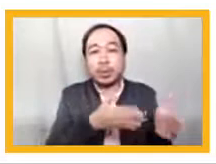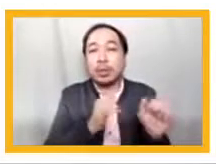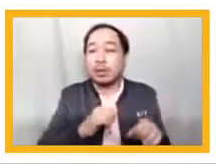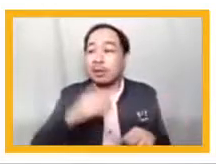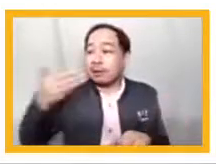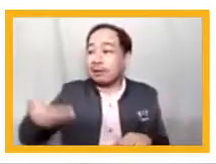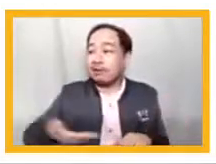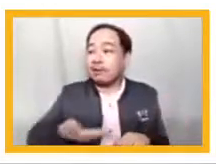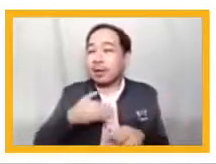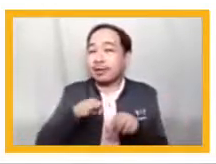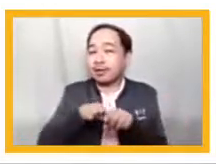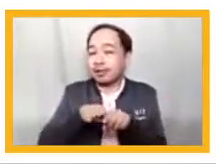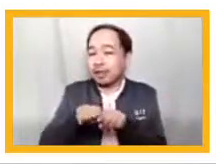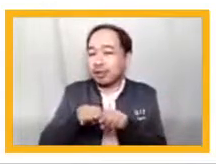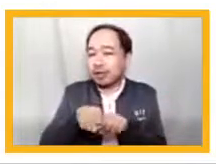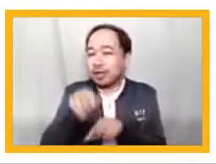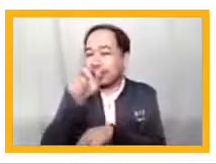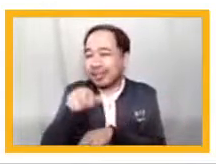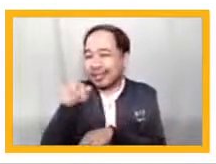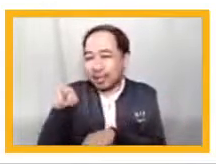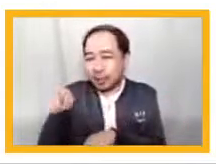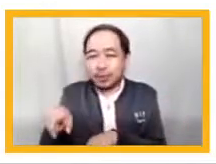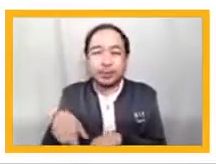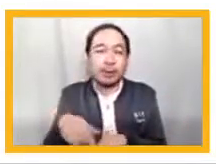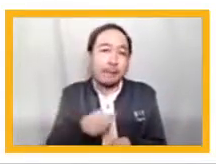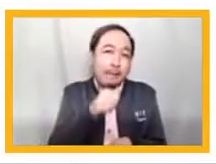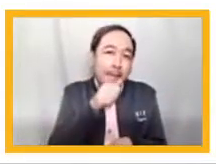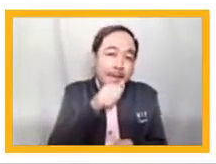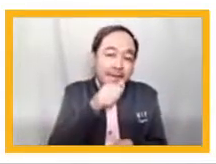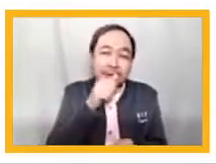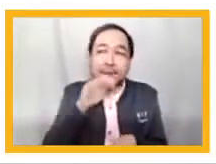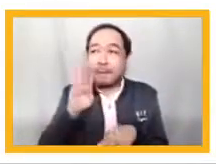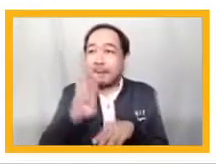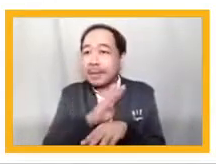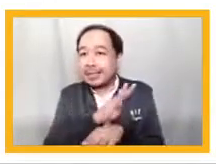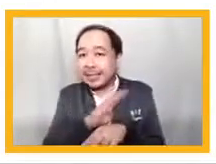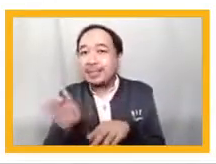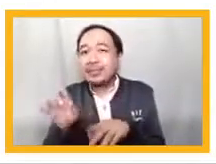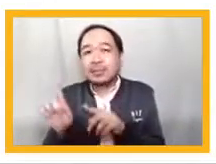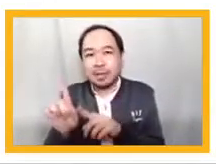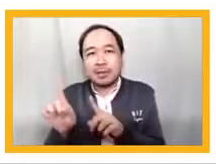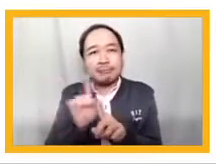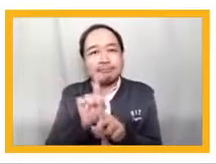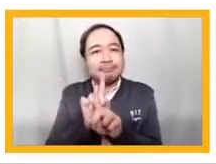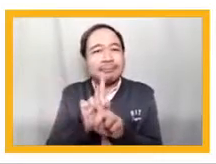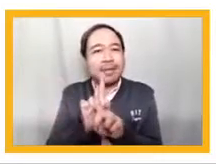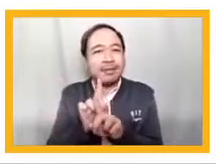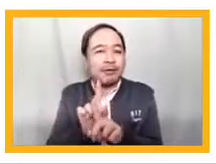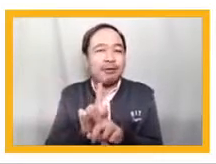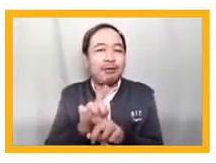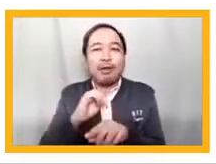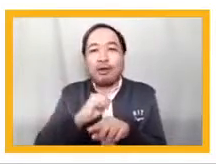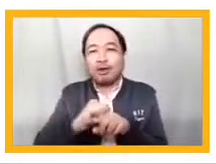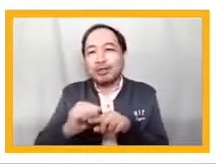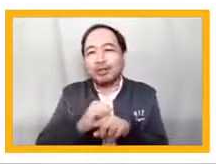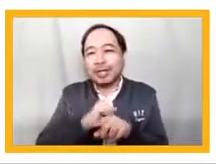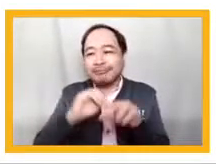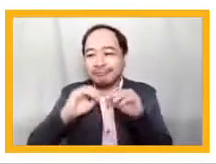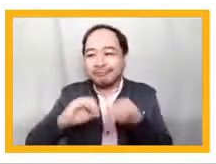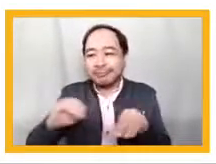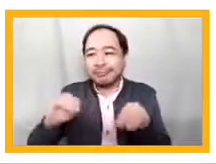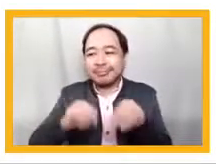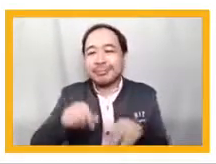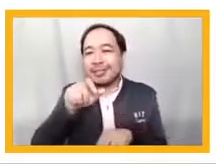different industries, private sector, entrepreneur to be the trainer for the innovation